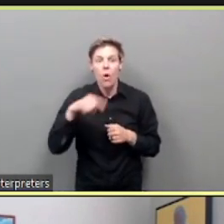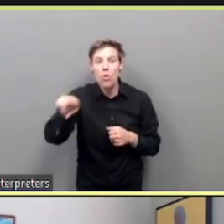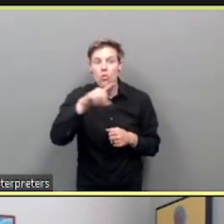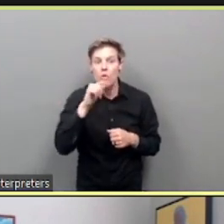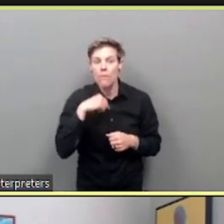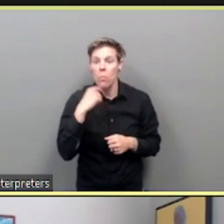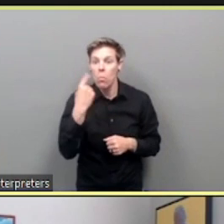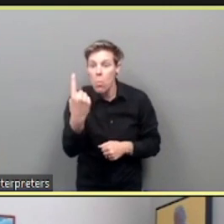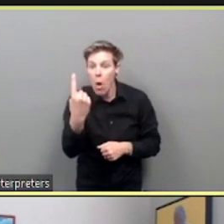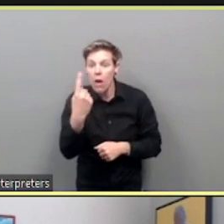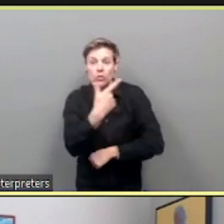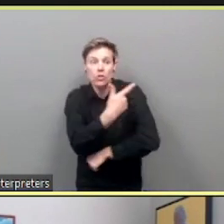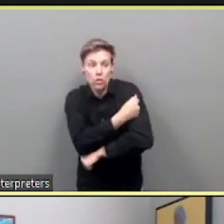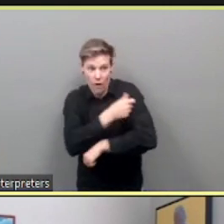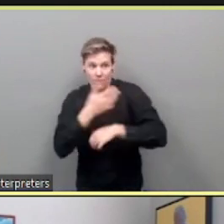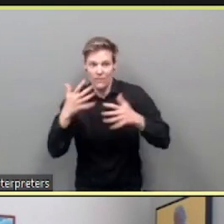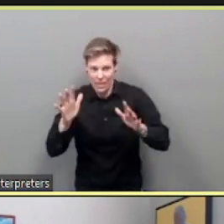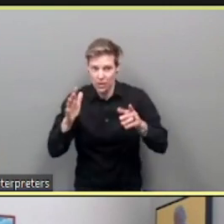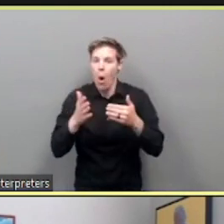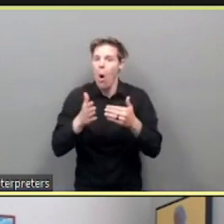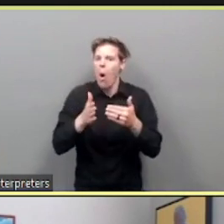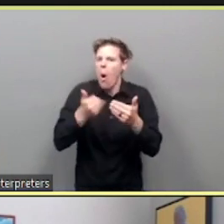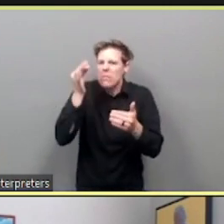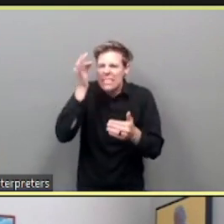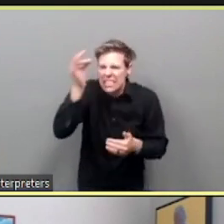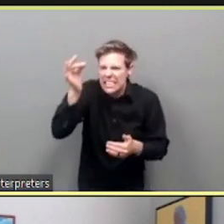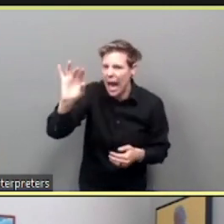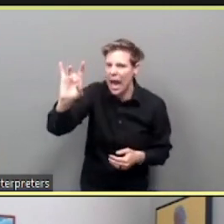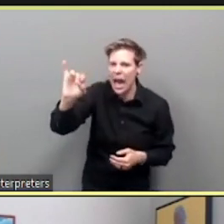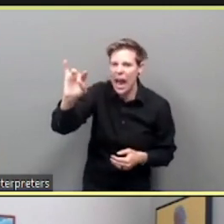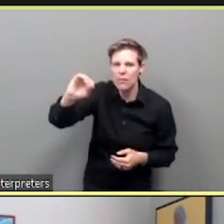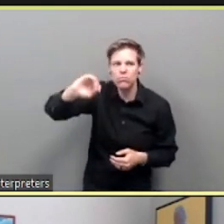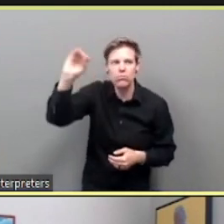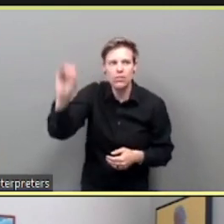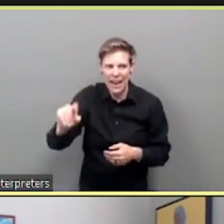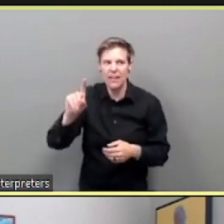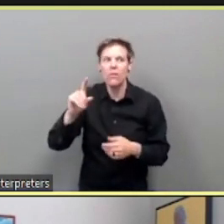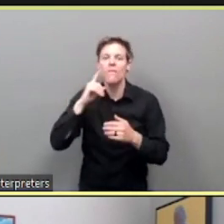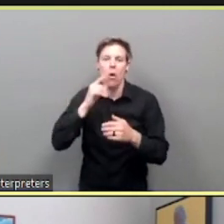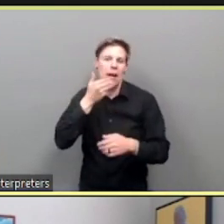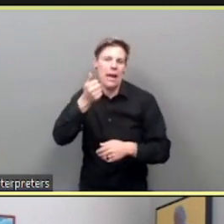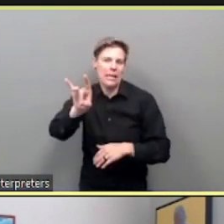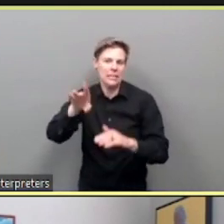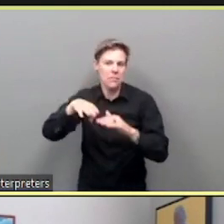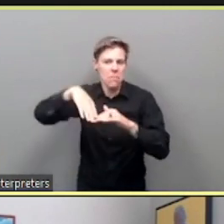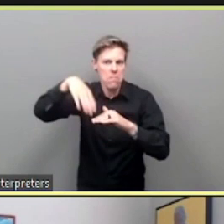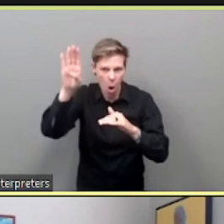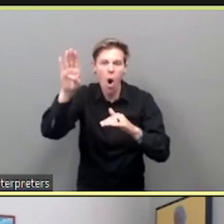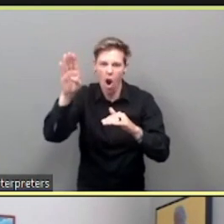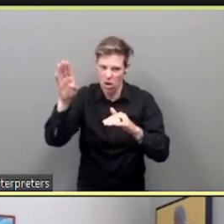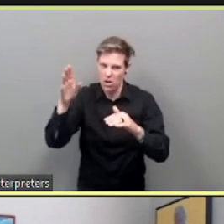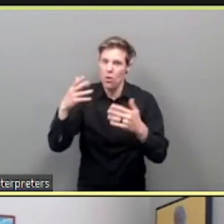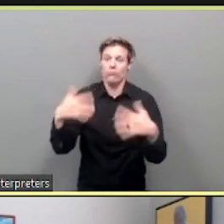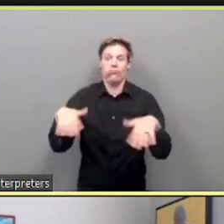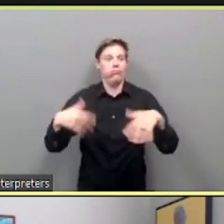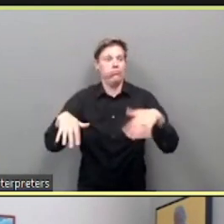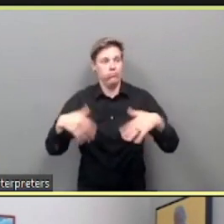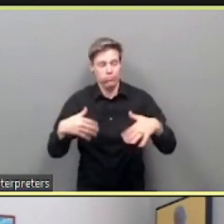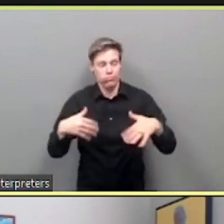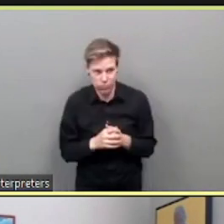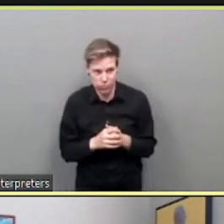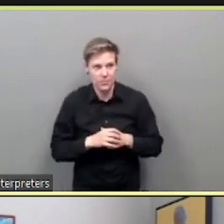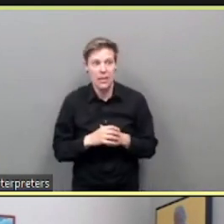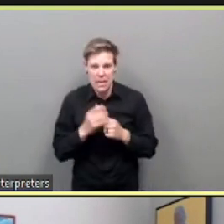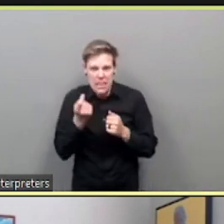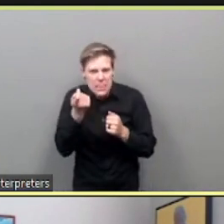80% mark of people in New Mexico 18 and over who've gotten at least one dose. And that's also increasing relatively